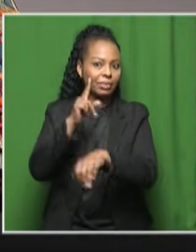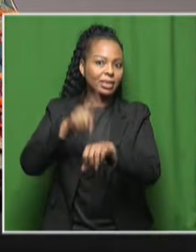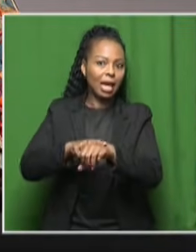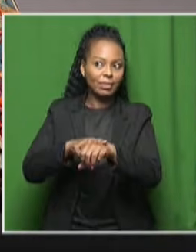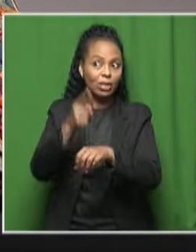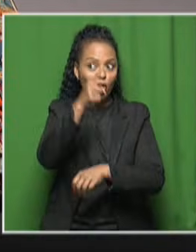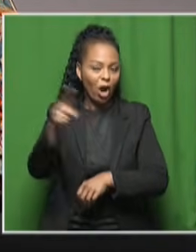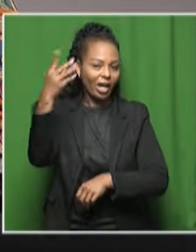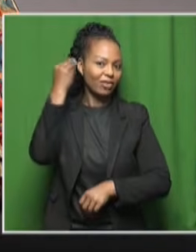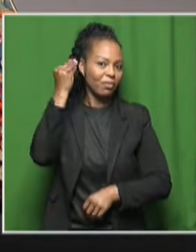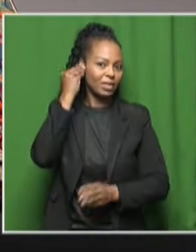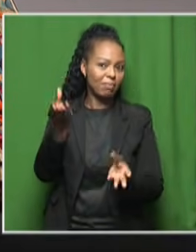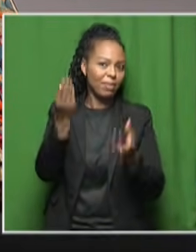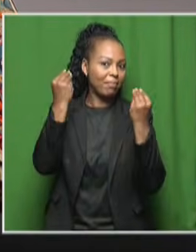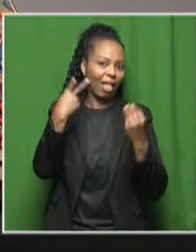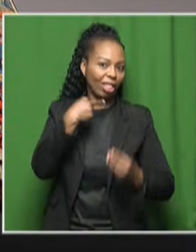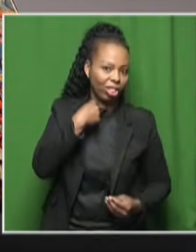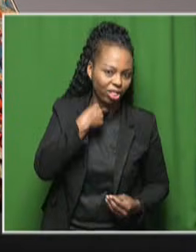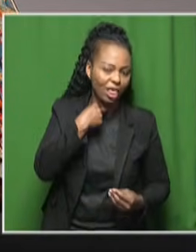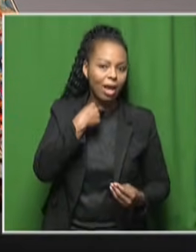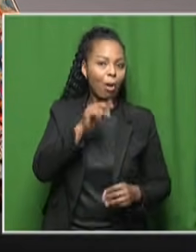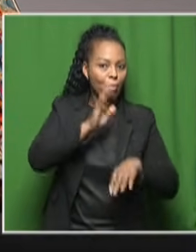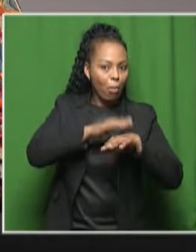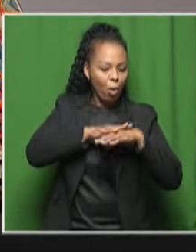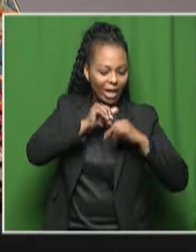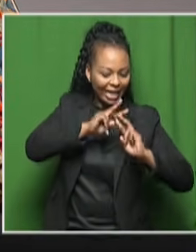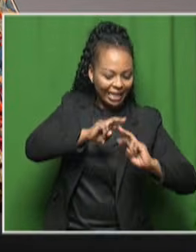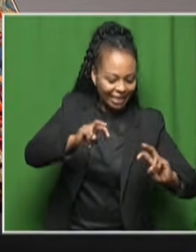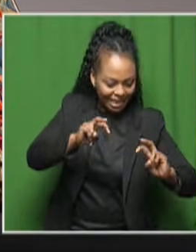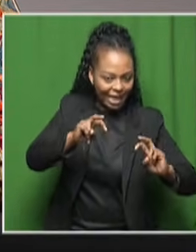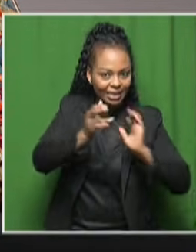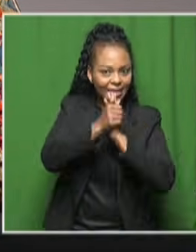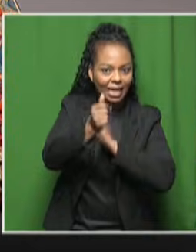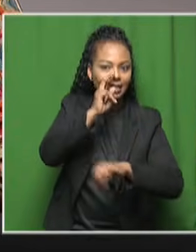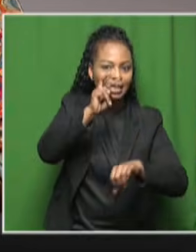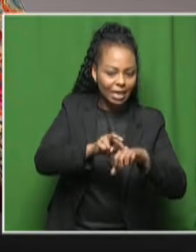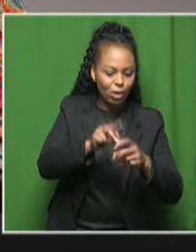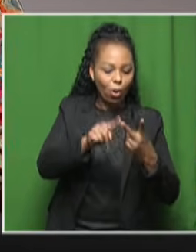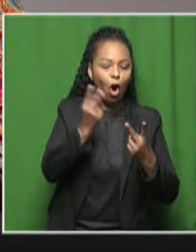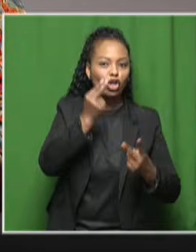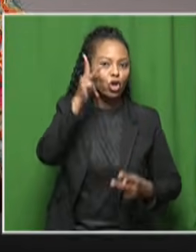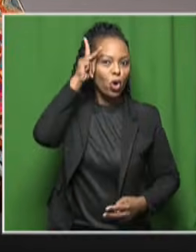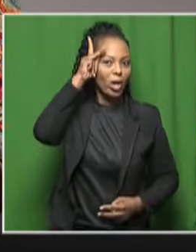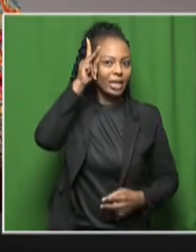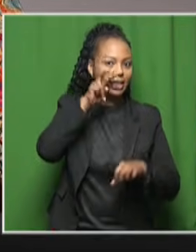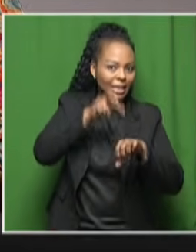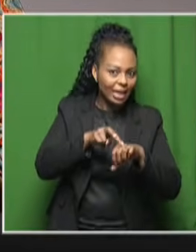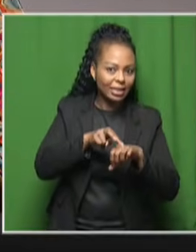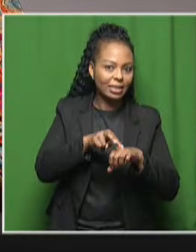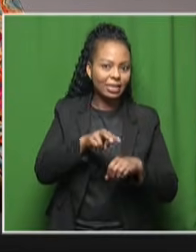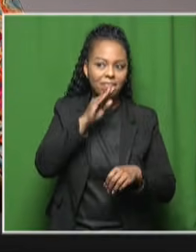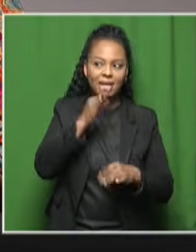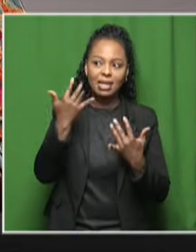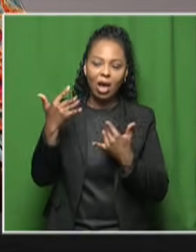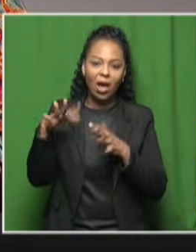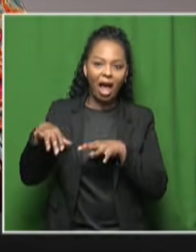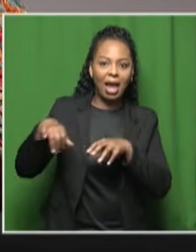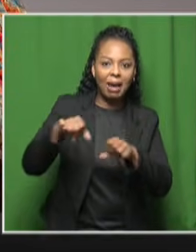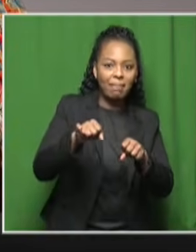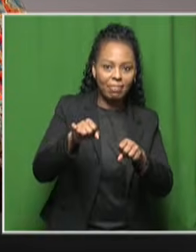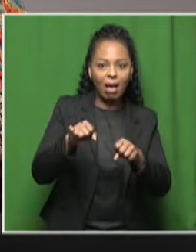the correct information, so you still need to have your research skills, you need to have a little bit of knowledge, so it doesn't really replace the human